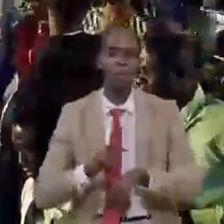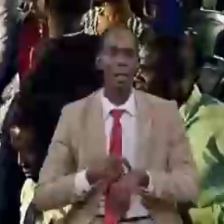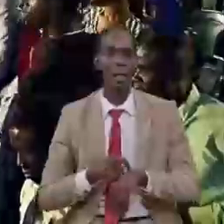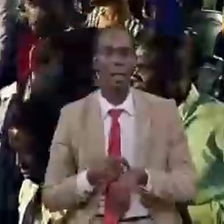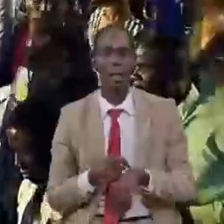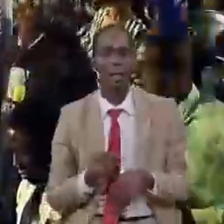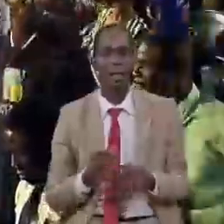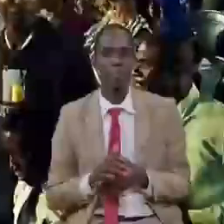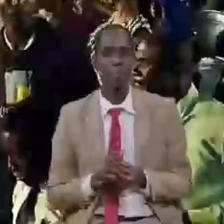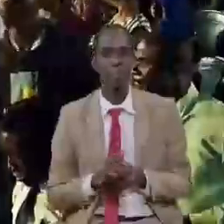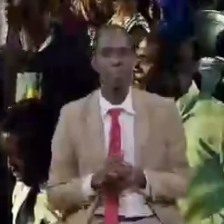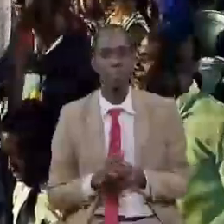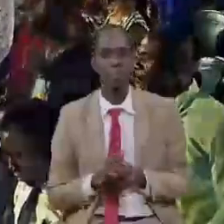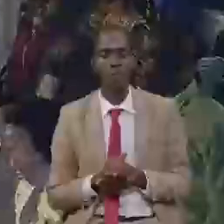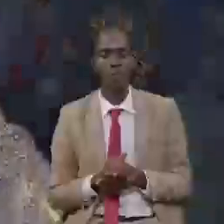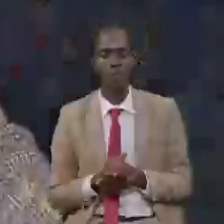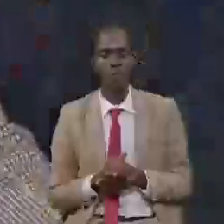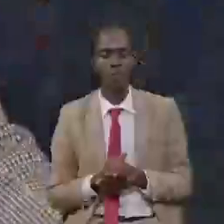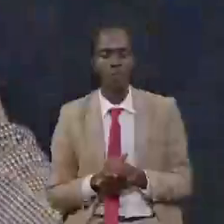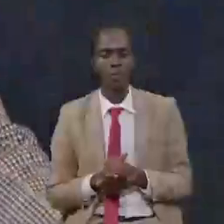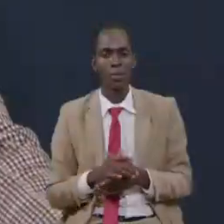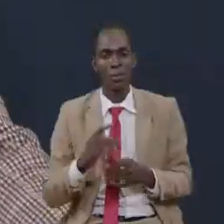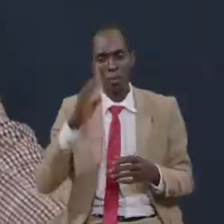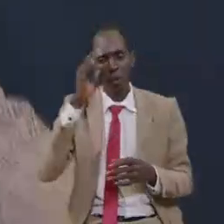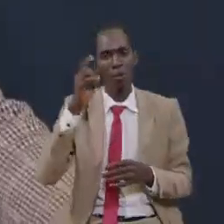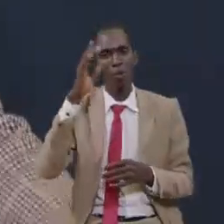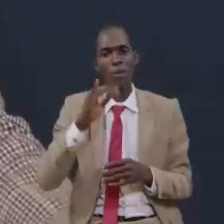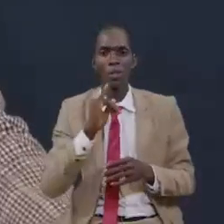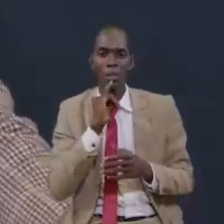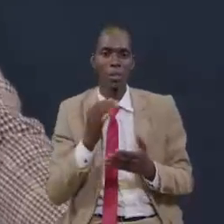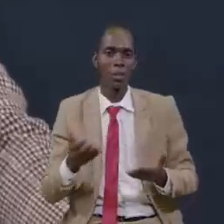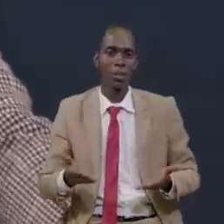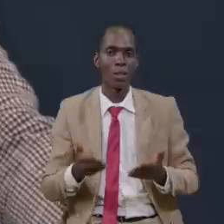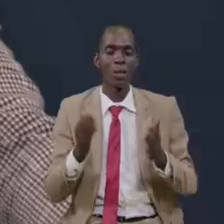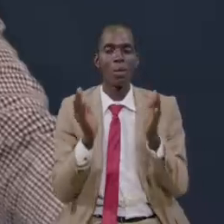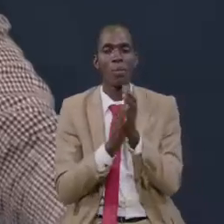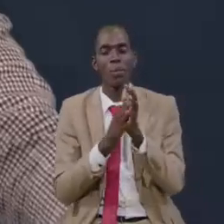Get ready. The man of God is here. Praise the Lord.